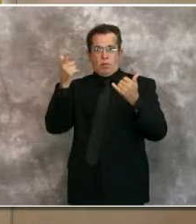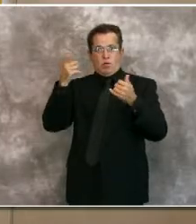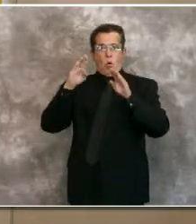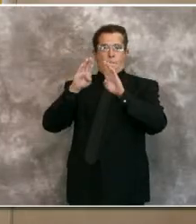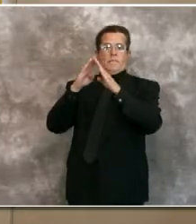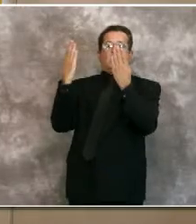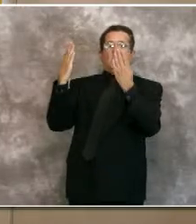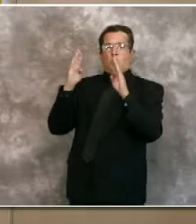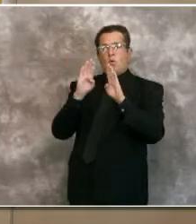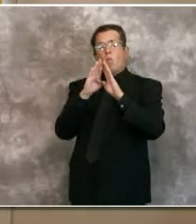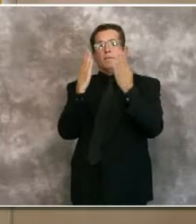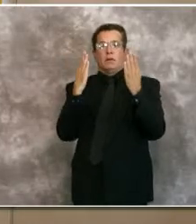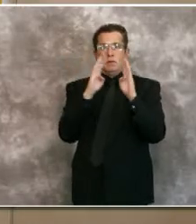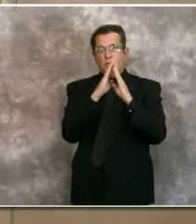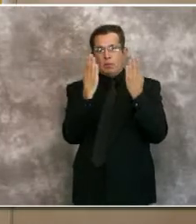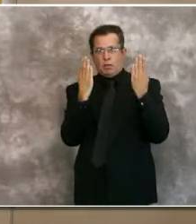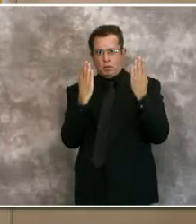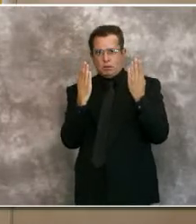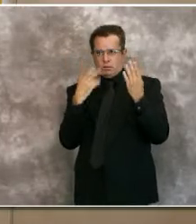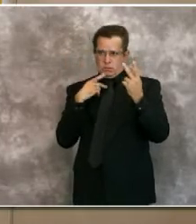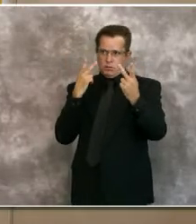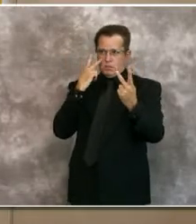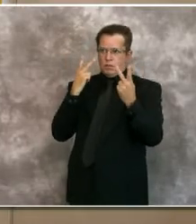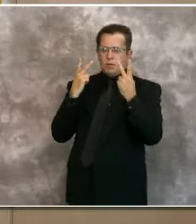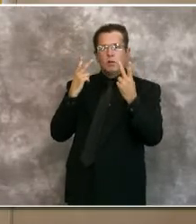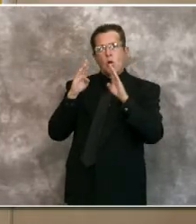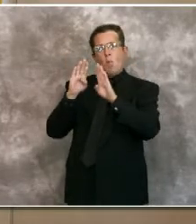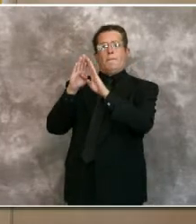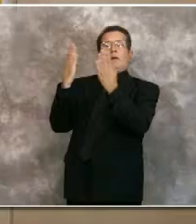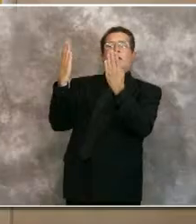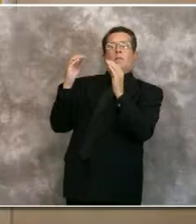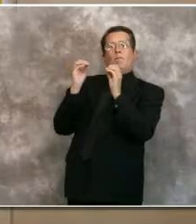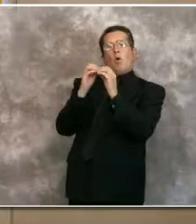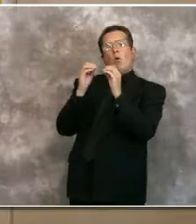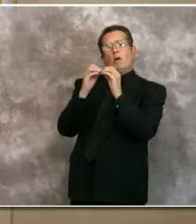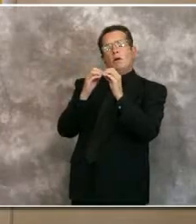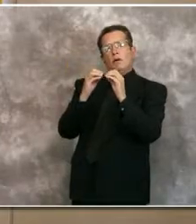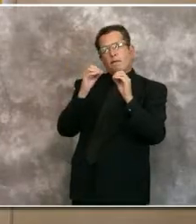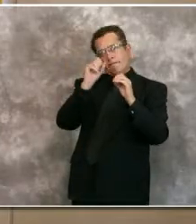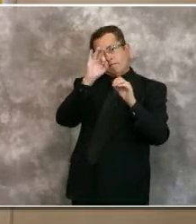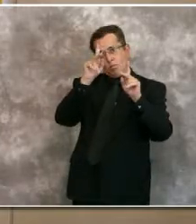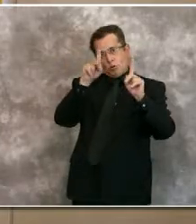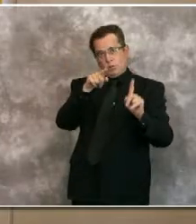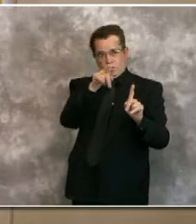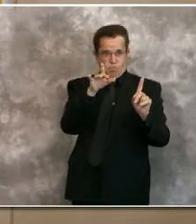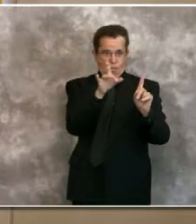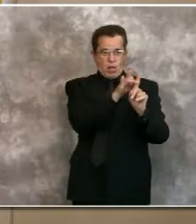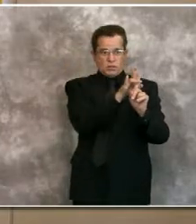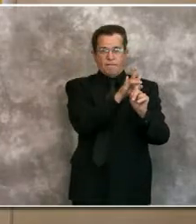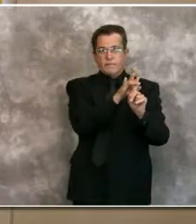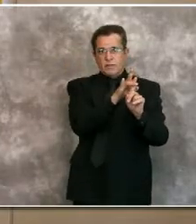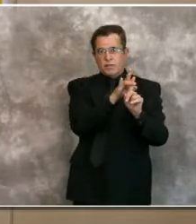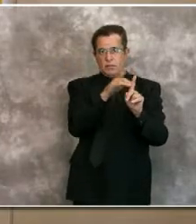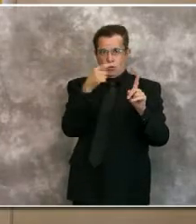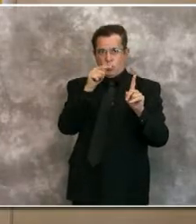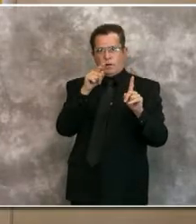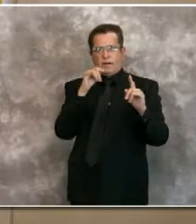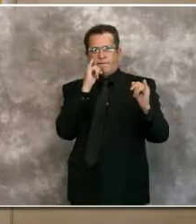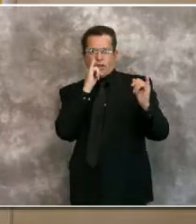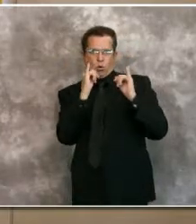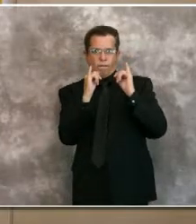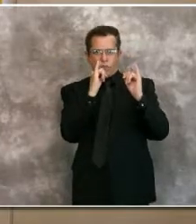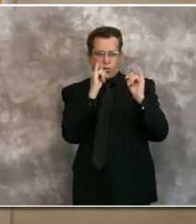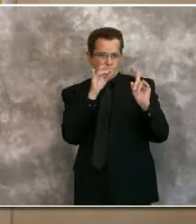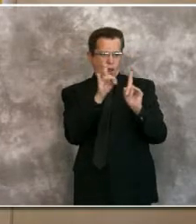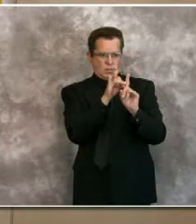up, as Dr. McDonald stated, once an individual is positive in the case investigations, we